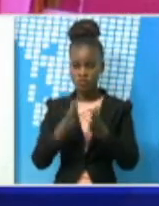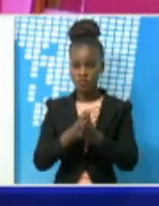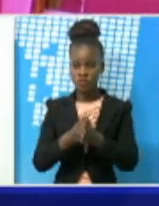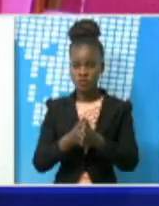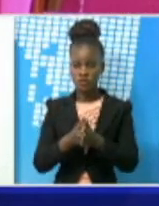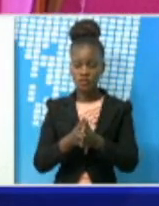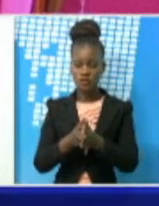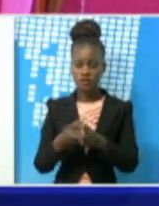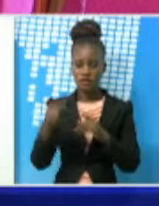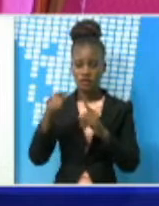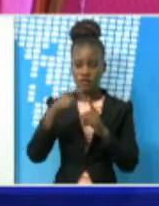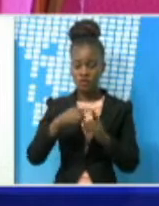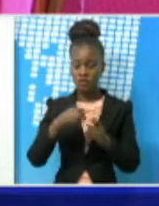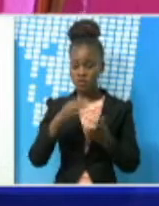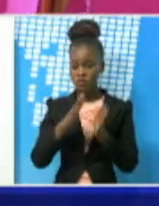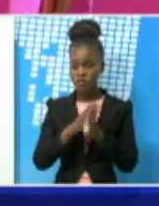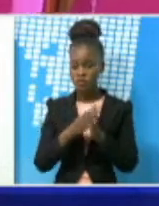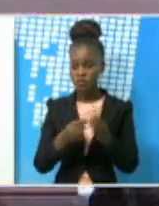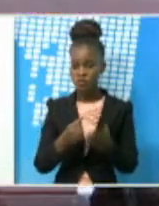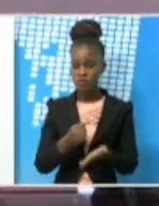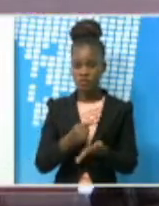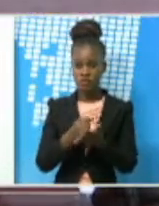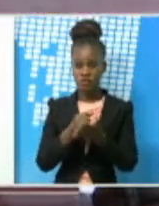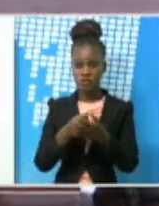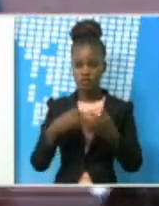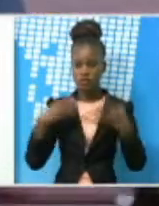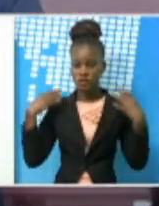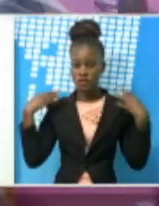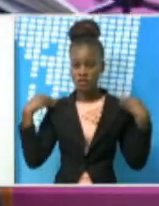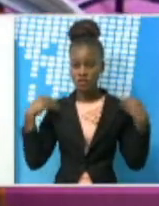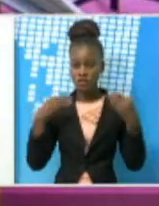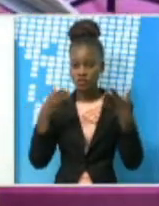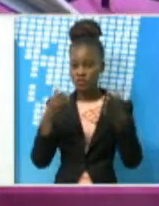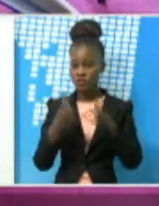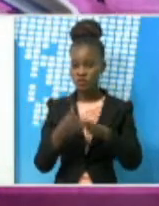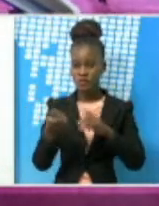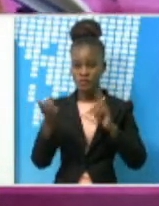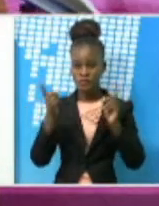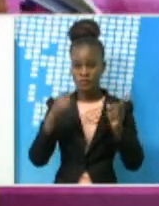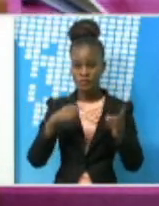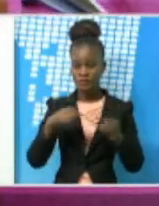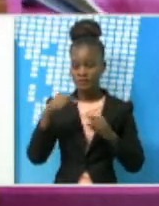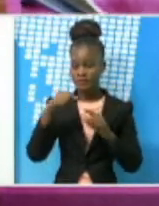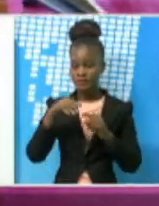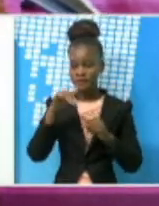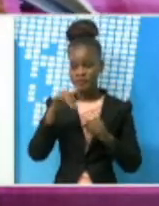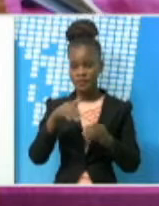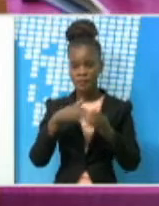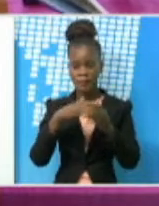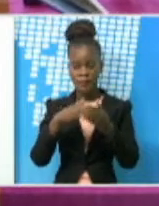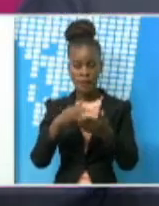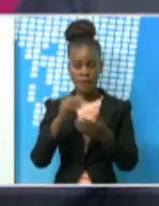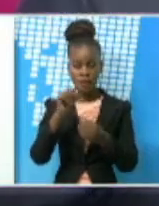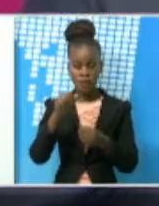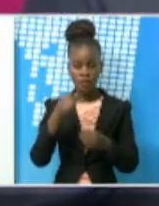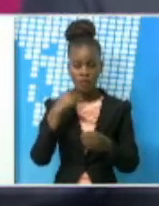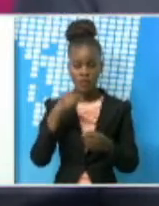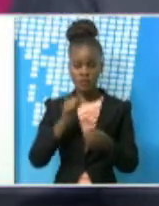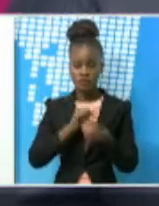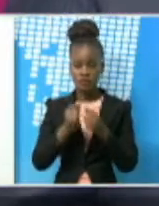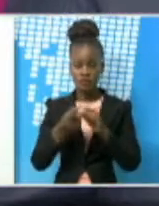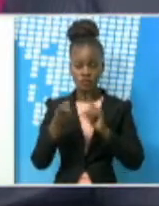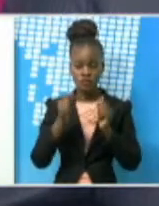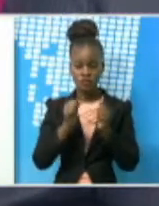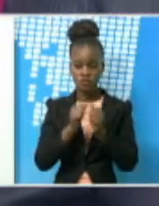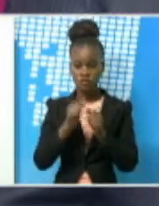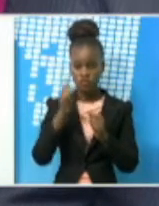to the technical and vocational trainees and trainers for upskilling. And stakeholders have also been urged to partner with government